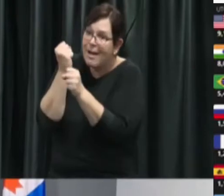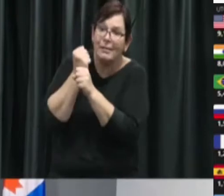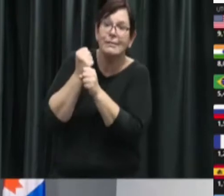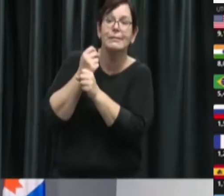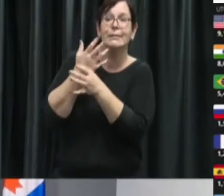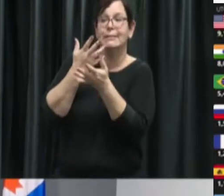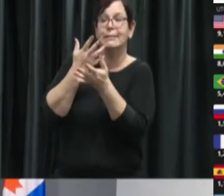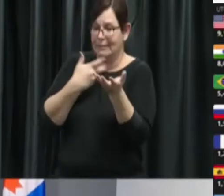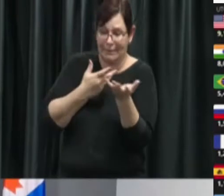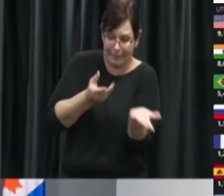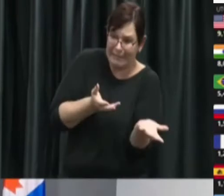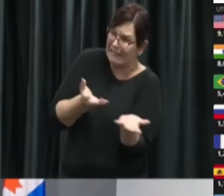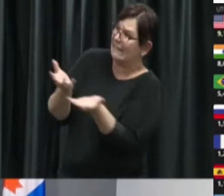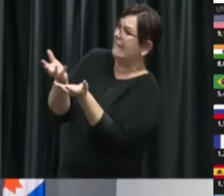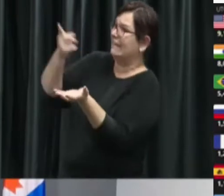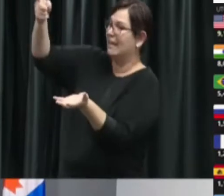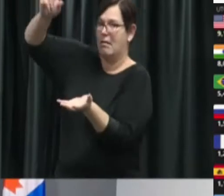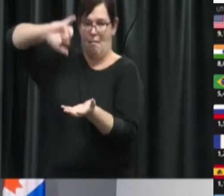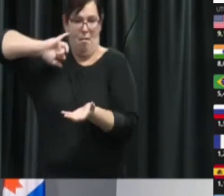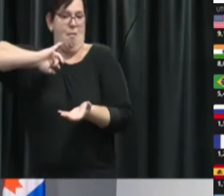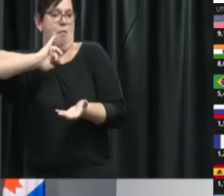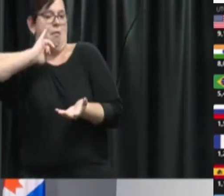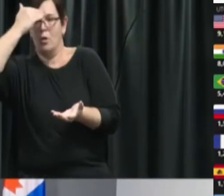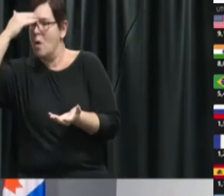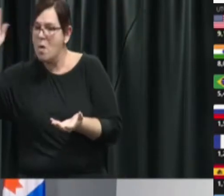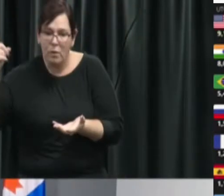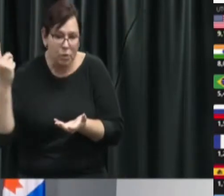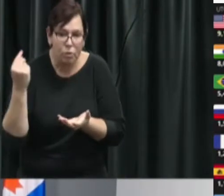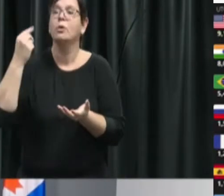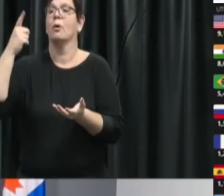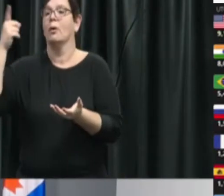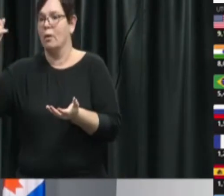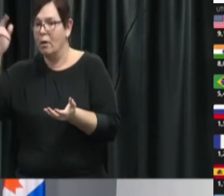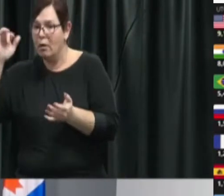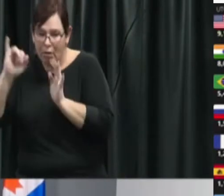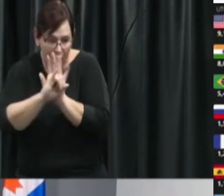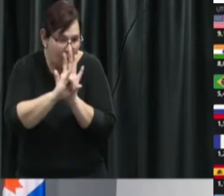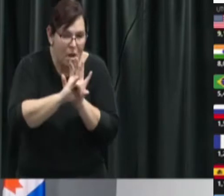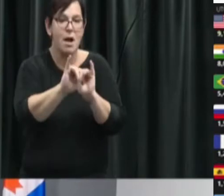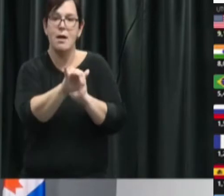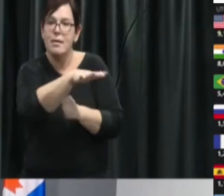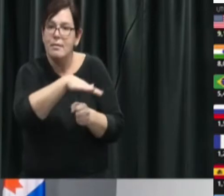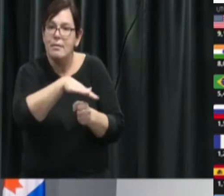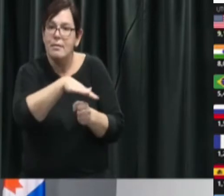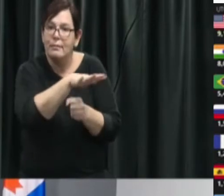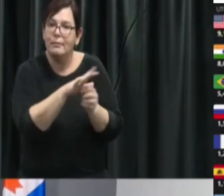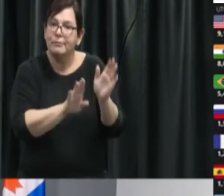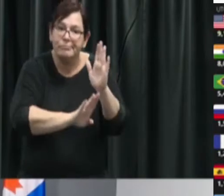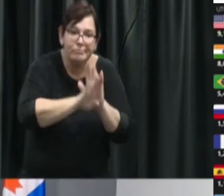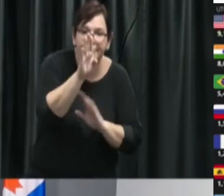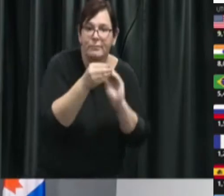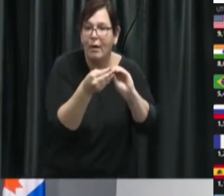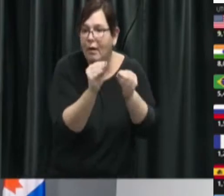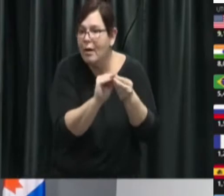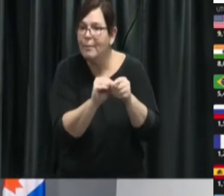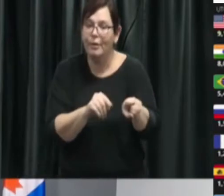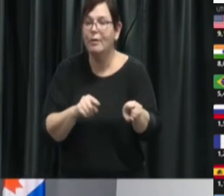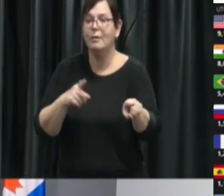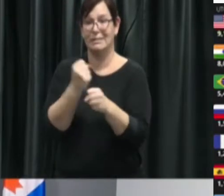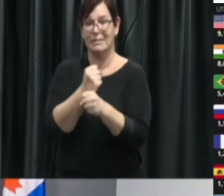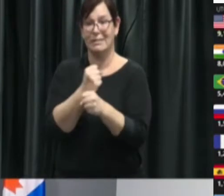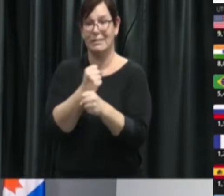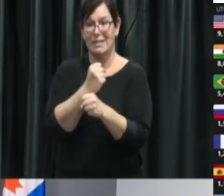areas of COVID-19 activity. And as well, we have data now that we are publishing and sharing with relevant partners,